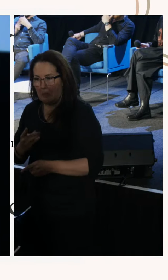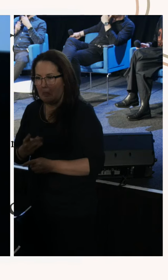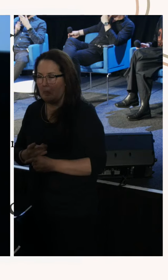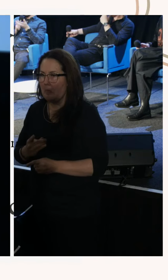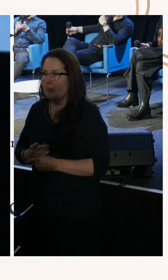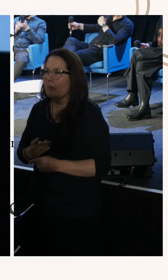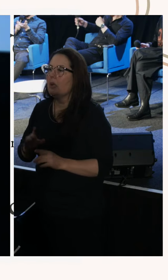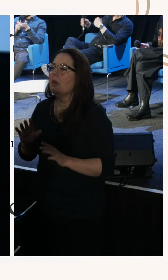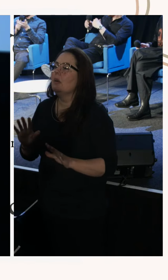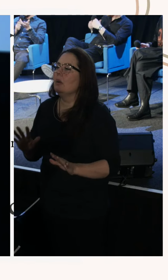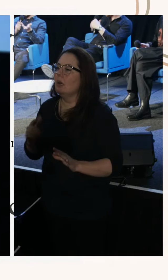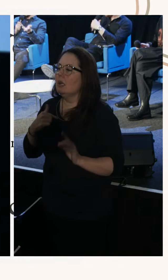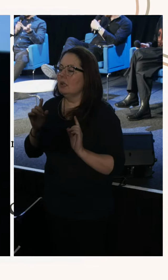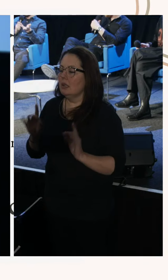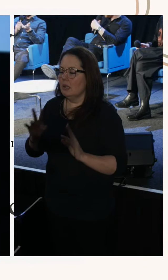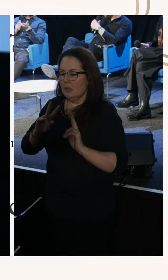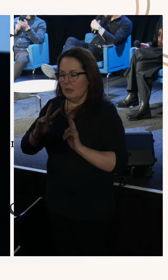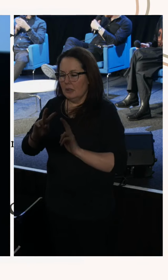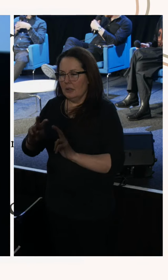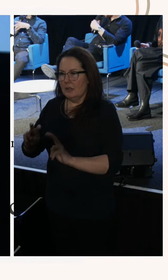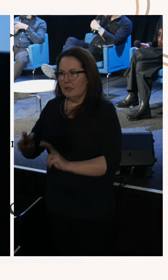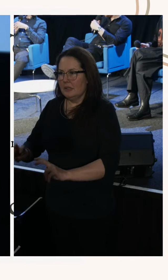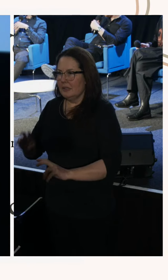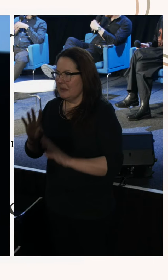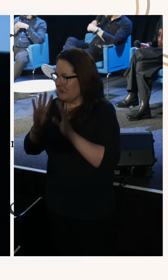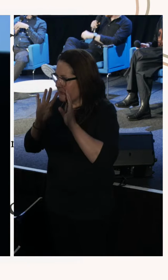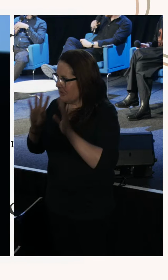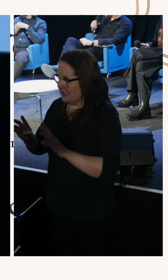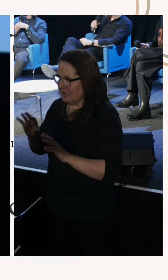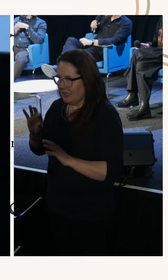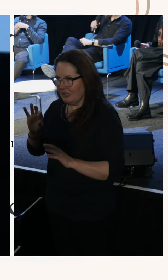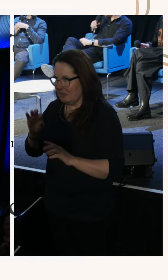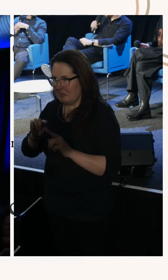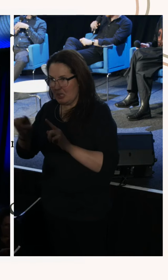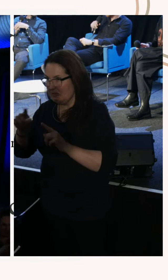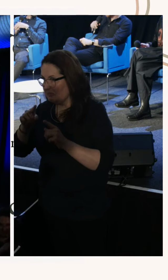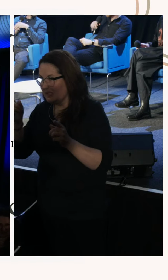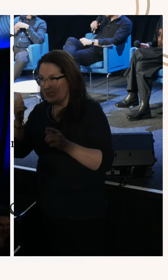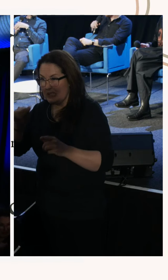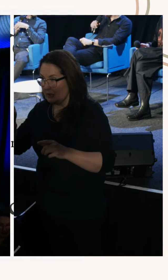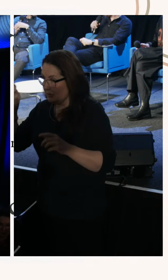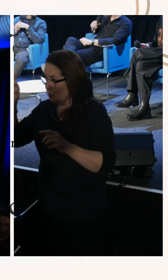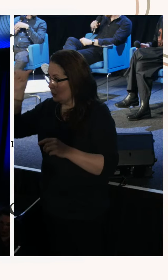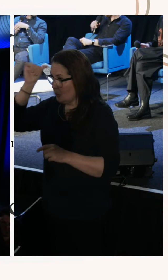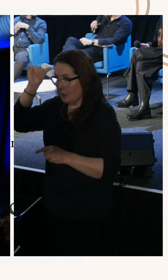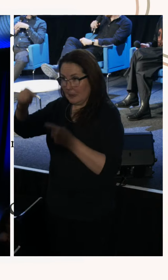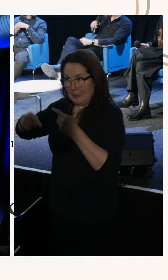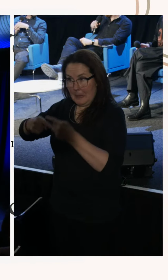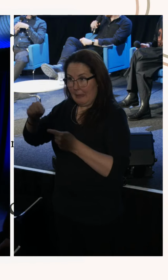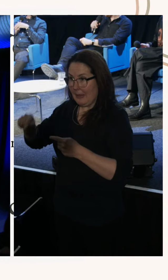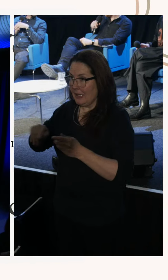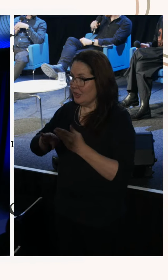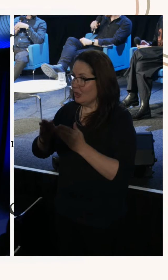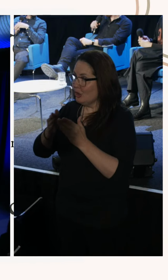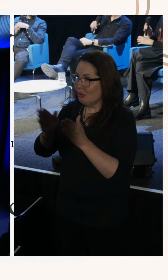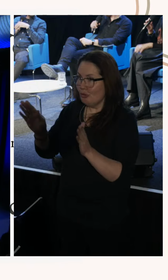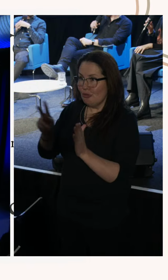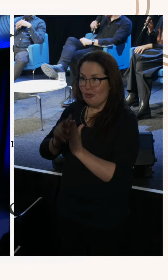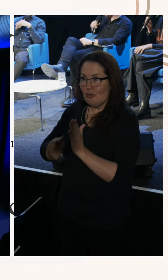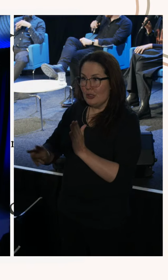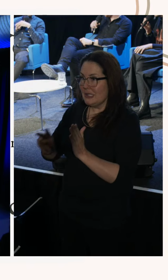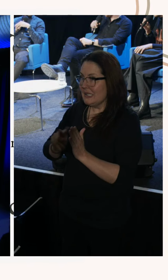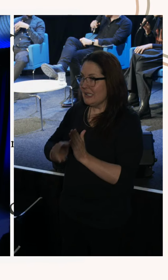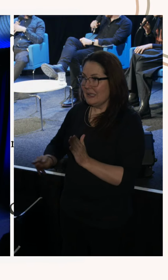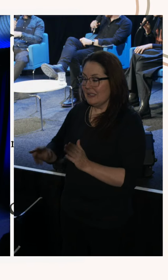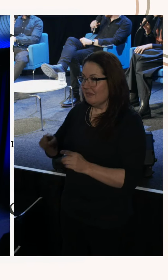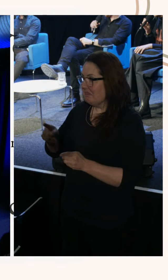So I started looking at quadrant. It amazes me that that's still not more widely known in the general reading population, by the way. But